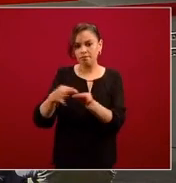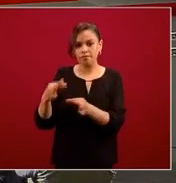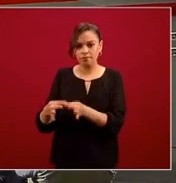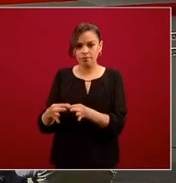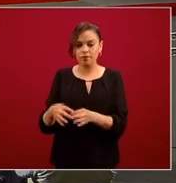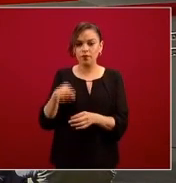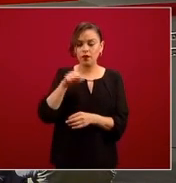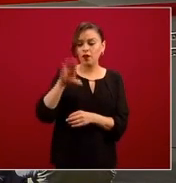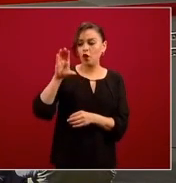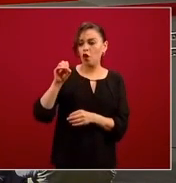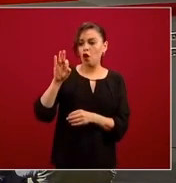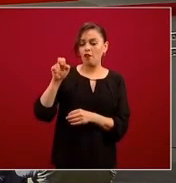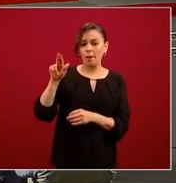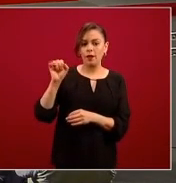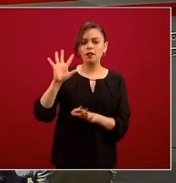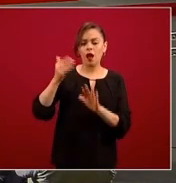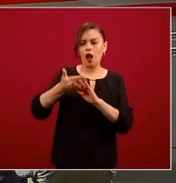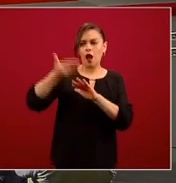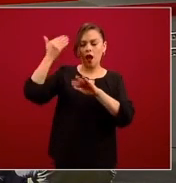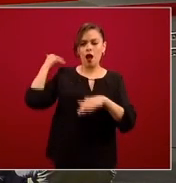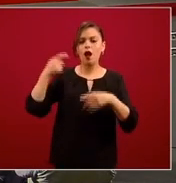the guidelines of COFEPRIS.